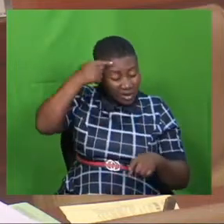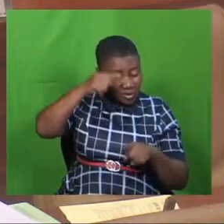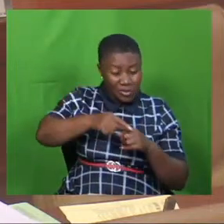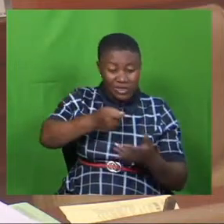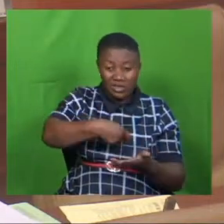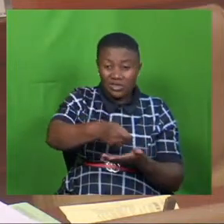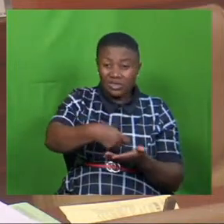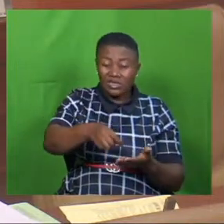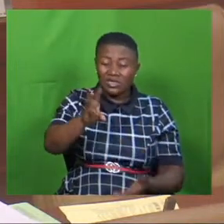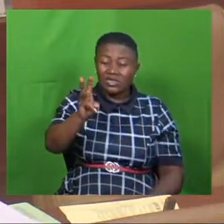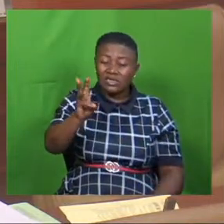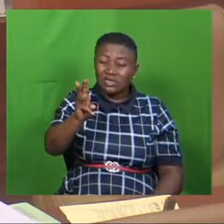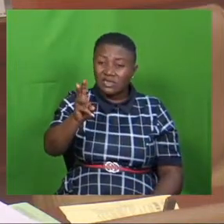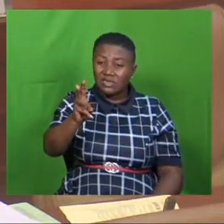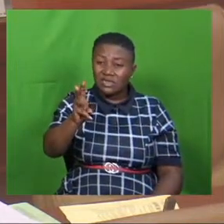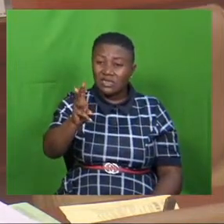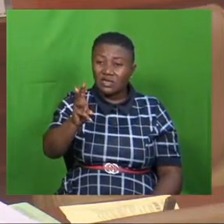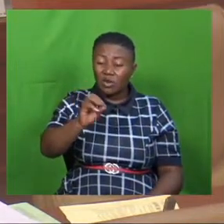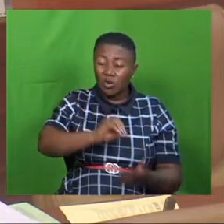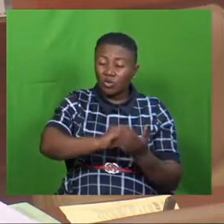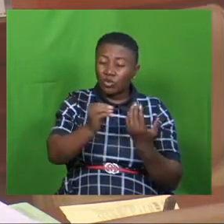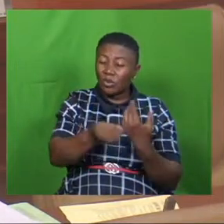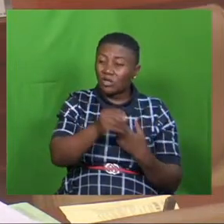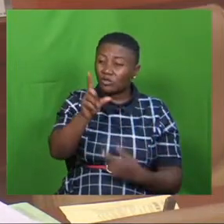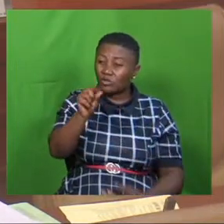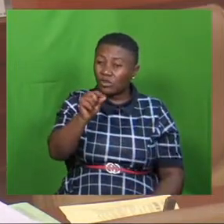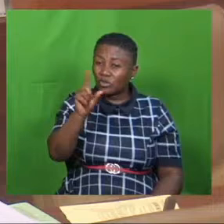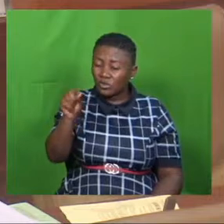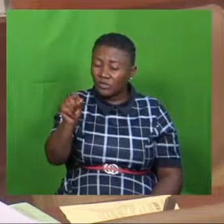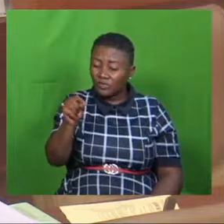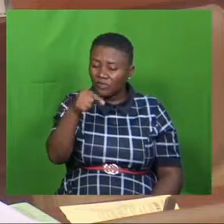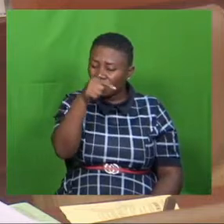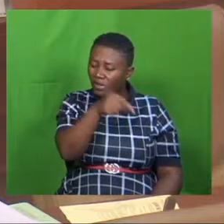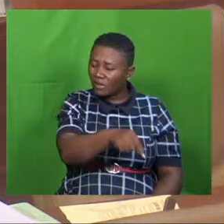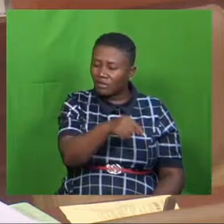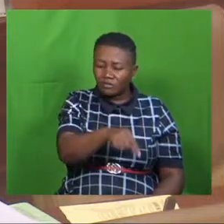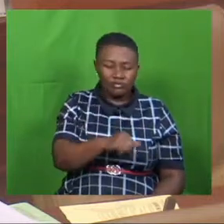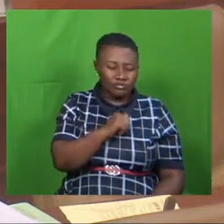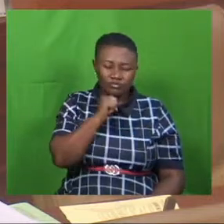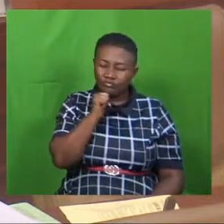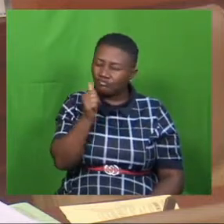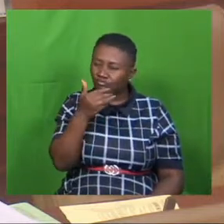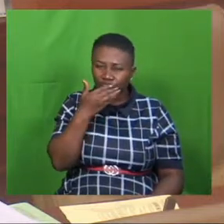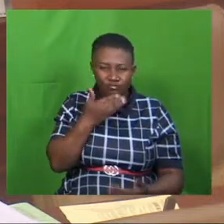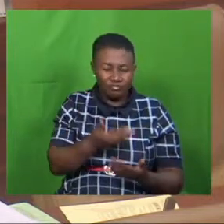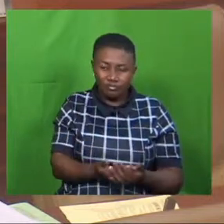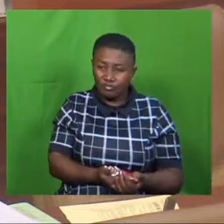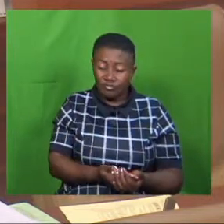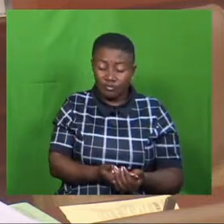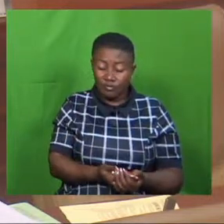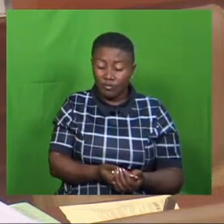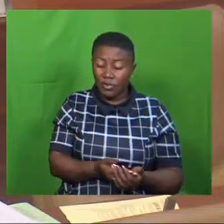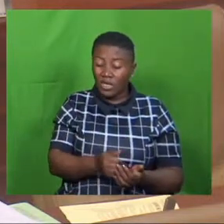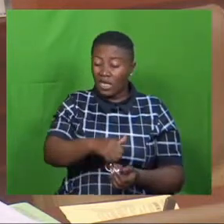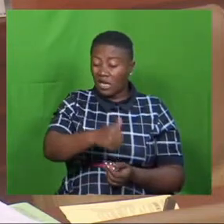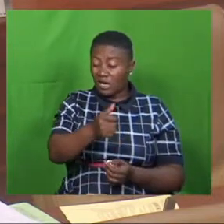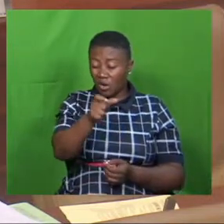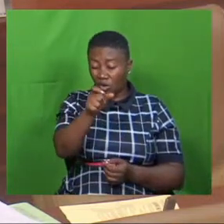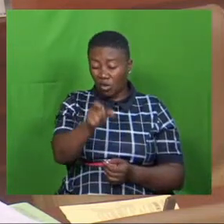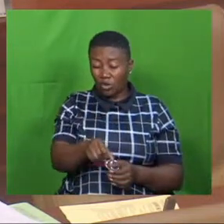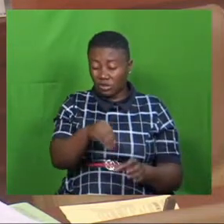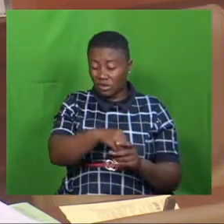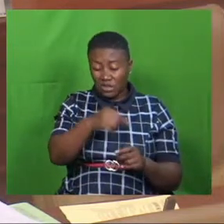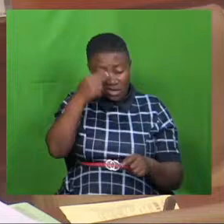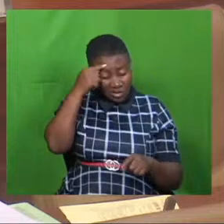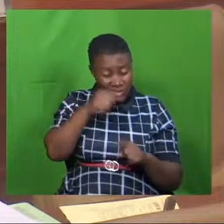is a dead contract. Why, Mr. Speaker? In the first place, A clause in that contract says, and I